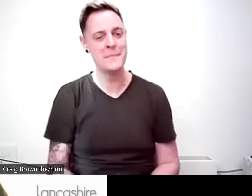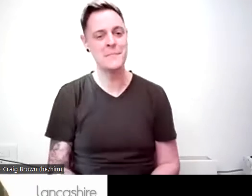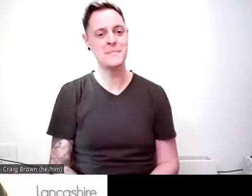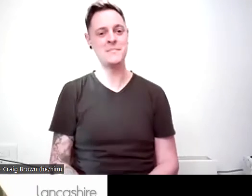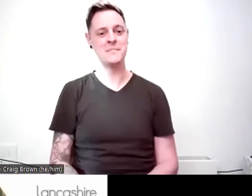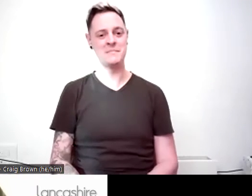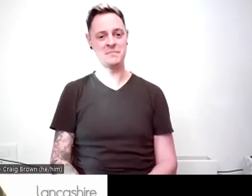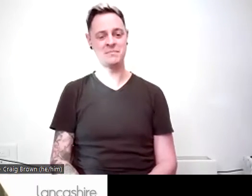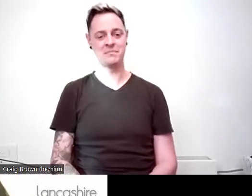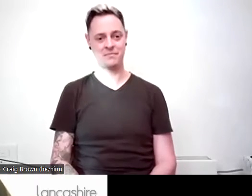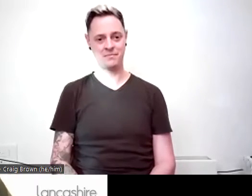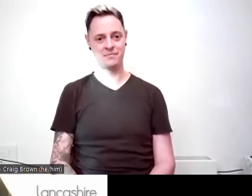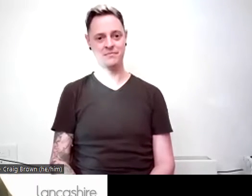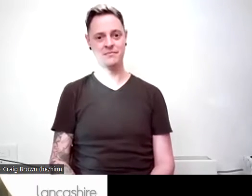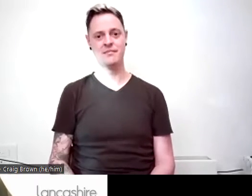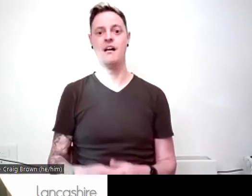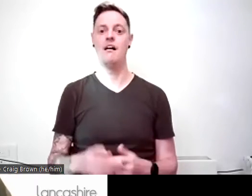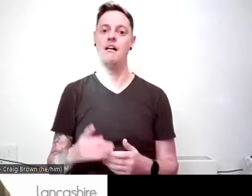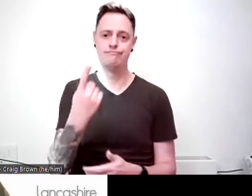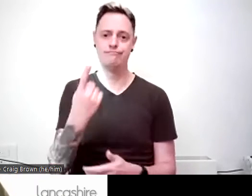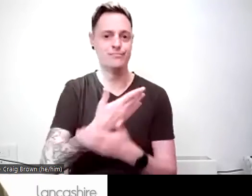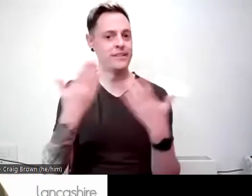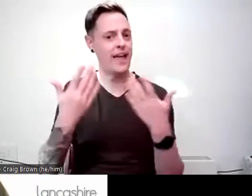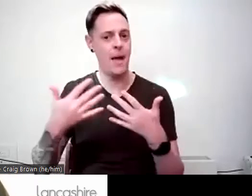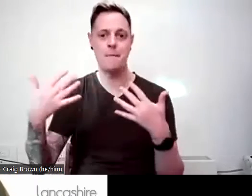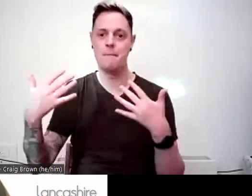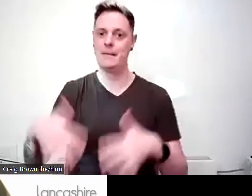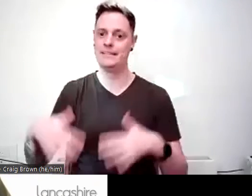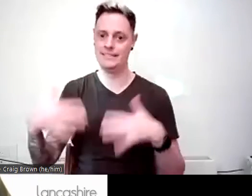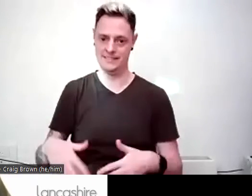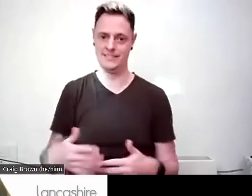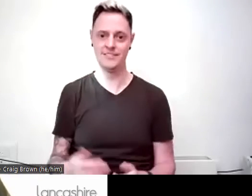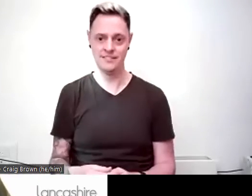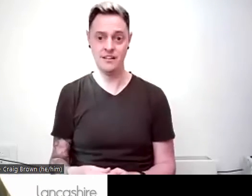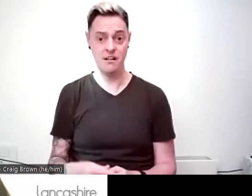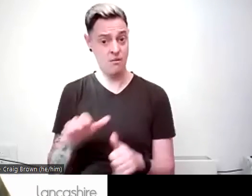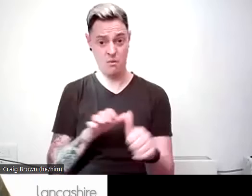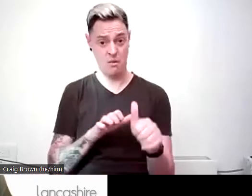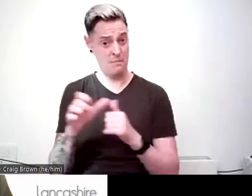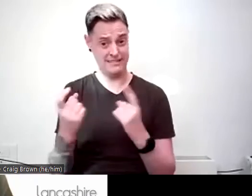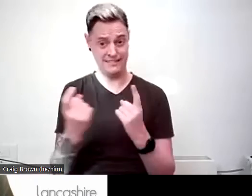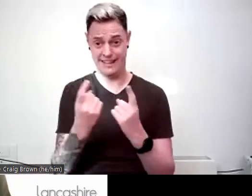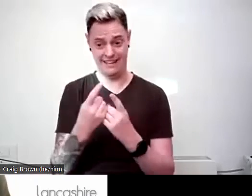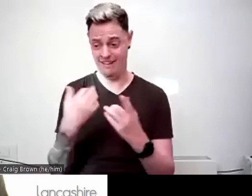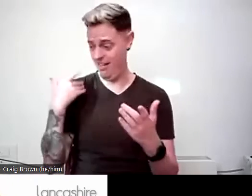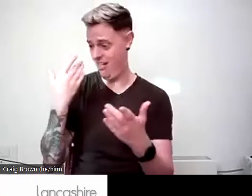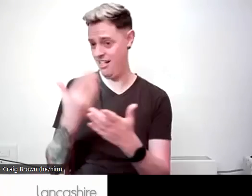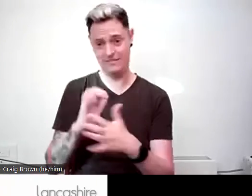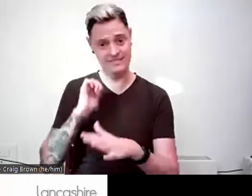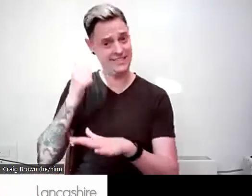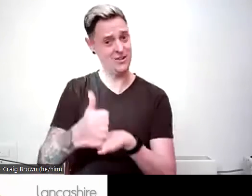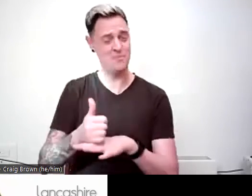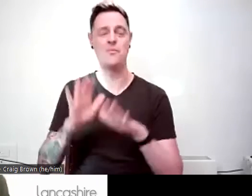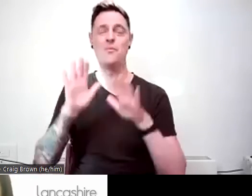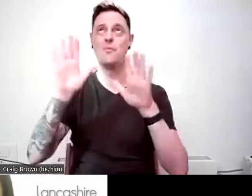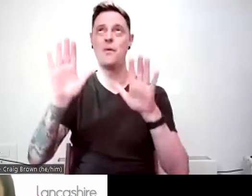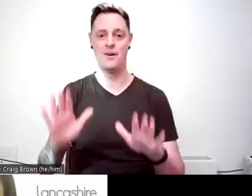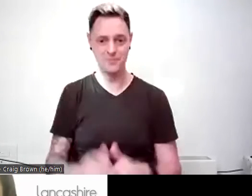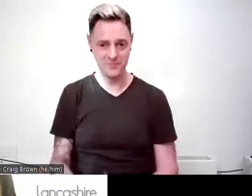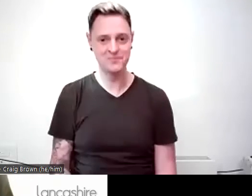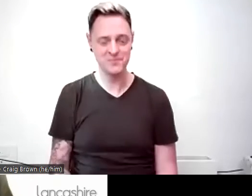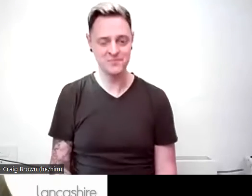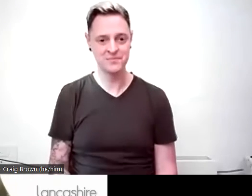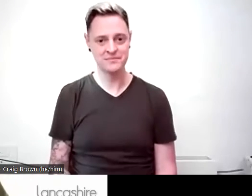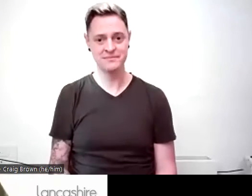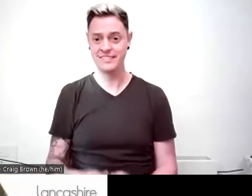course, yeah. I mean, it was an amazing day. Like, it was, I think, one of the best things I've done, ever. And it just